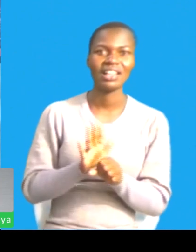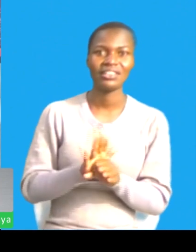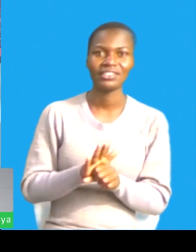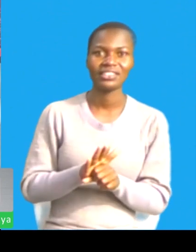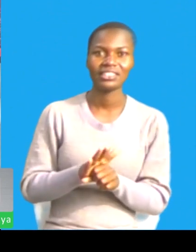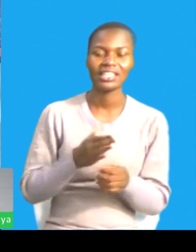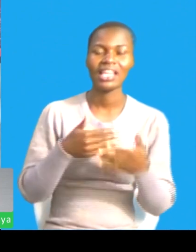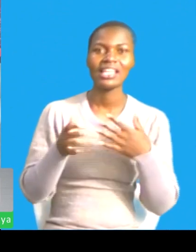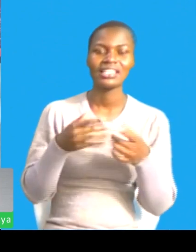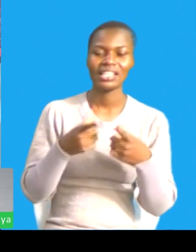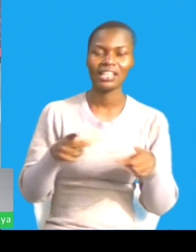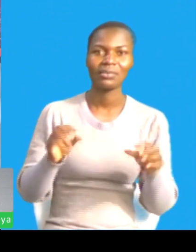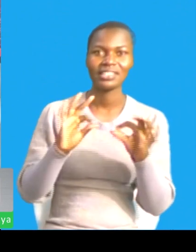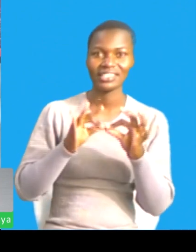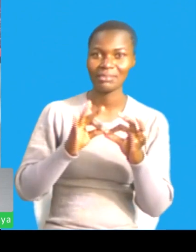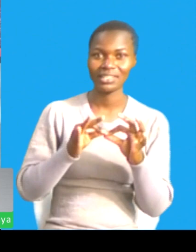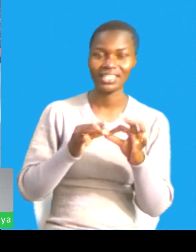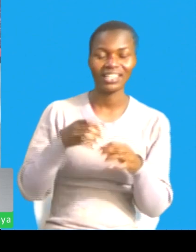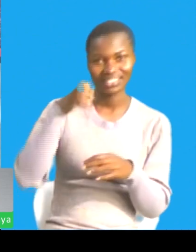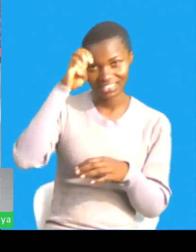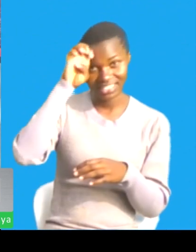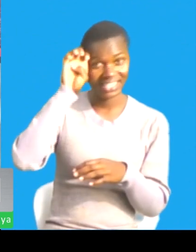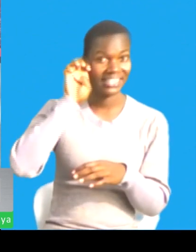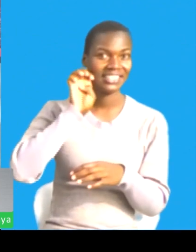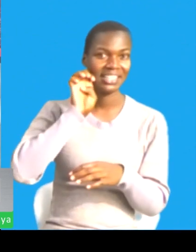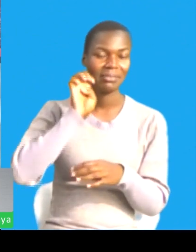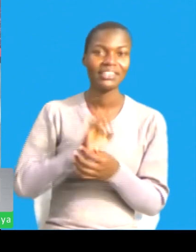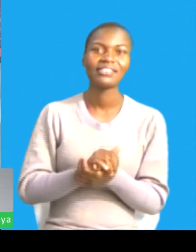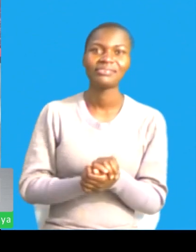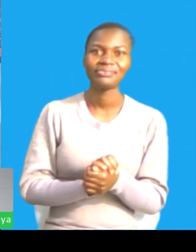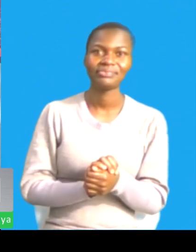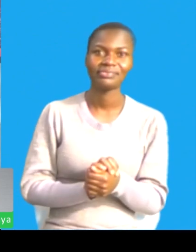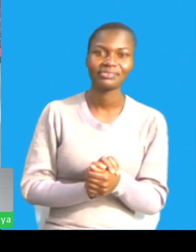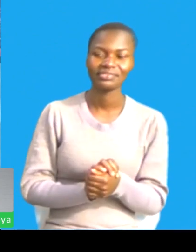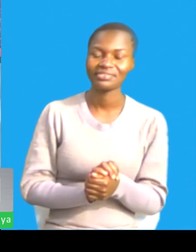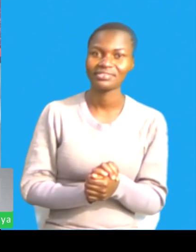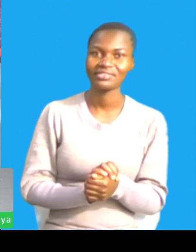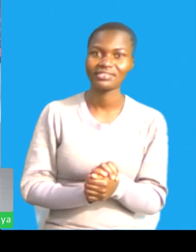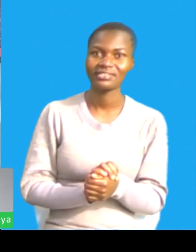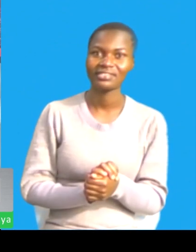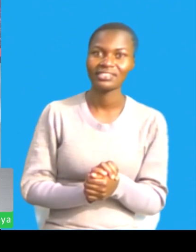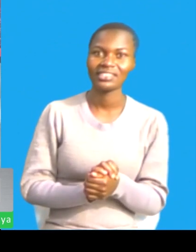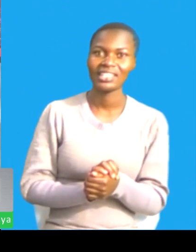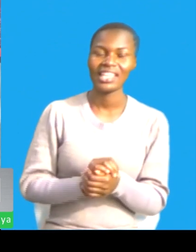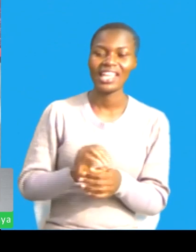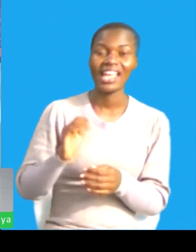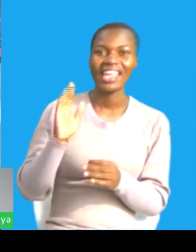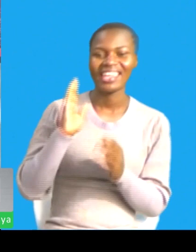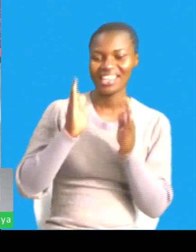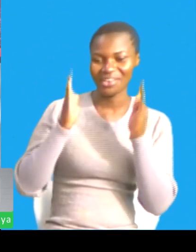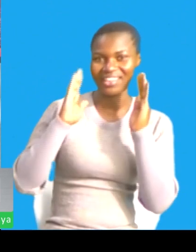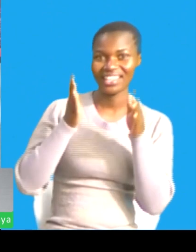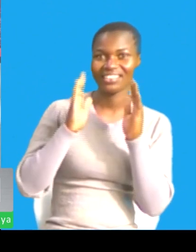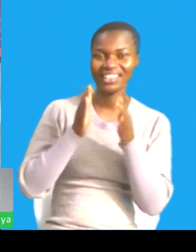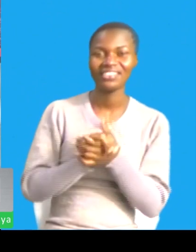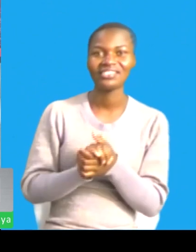Our sign language interpreter is Elizabeth Akinye. Hey, maze, Nicholas. High five. High five.